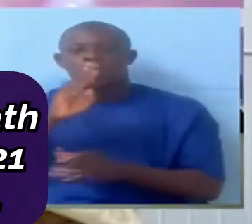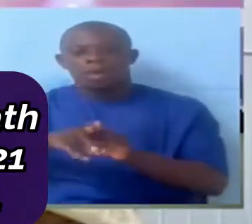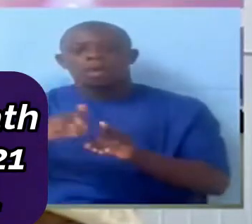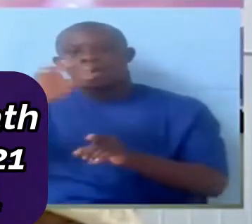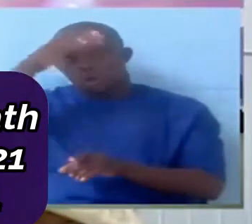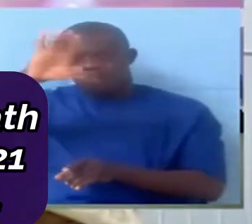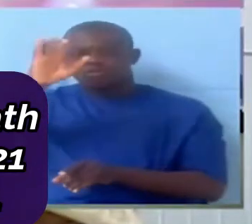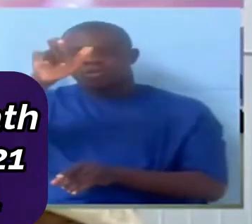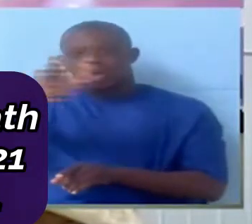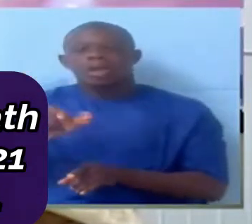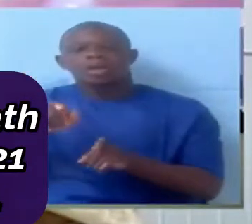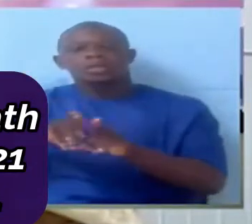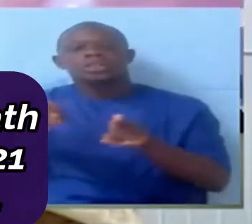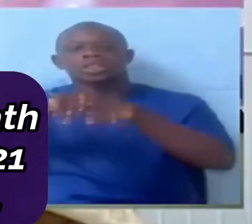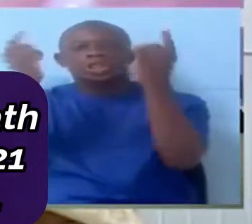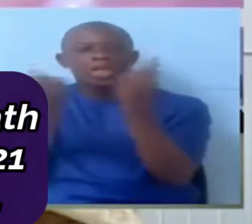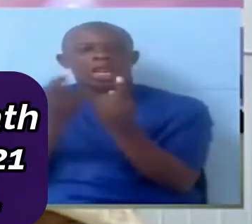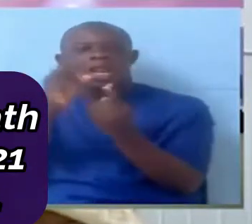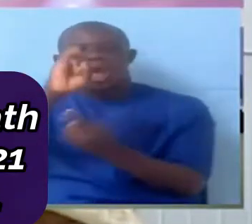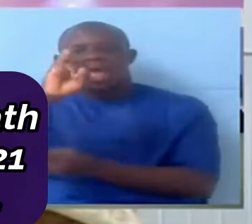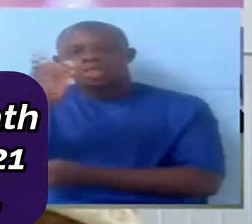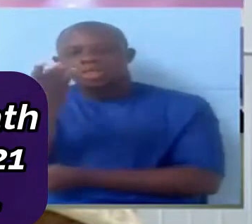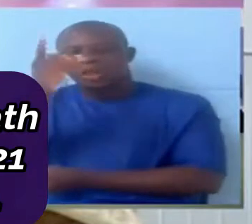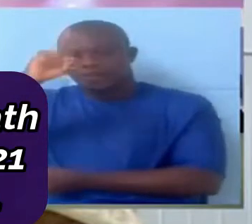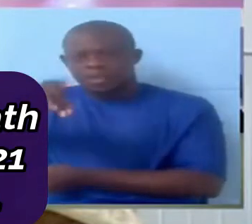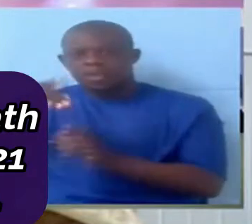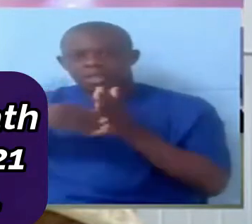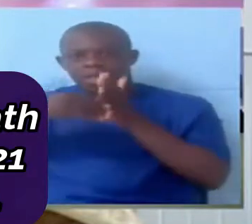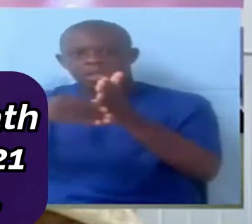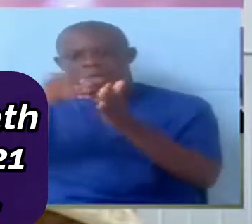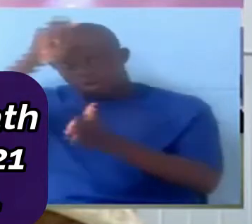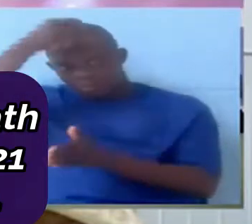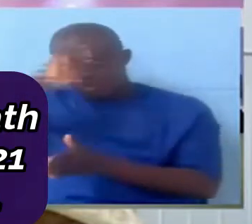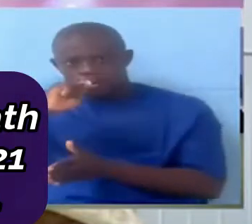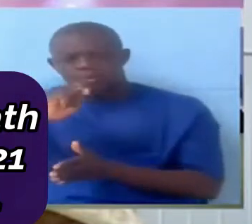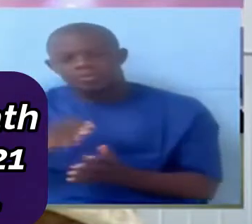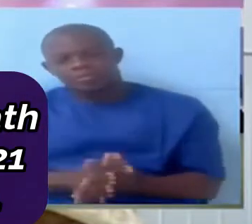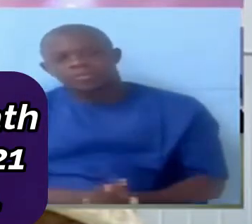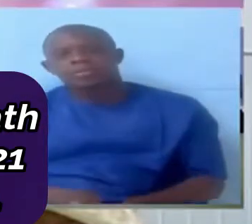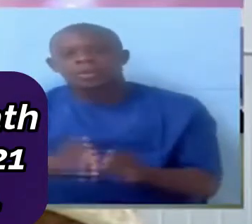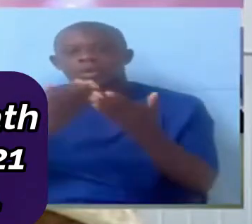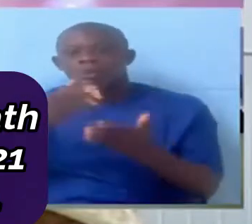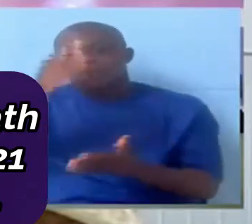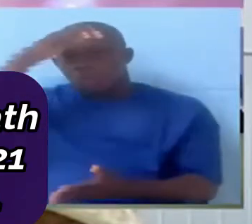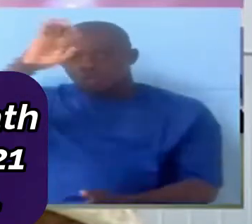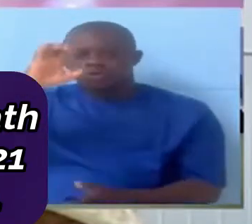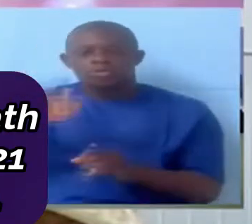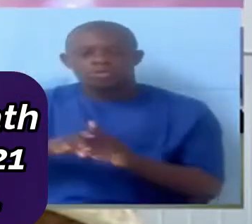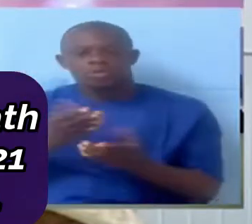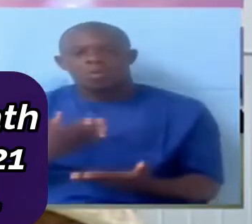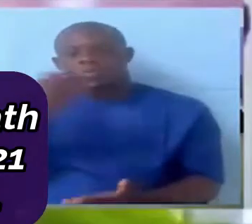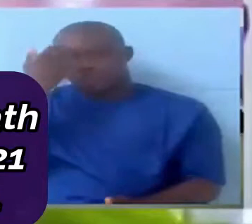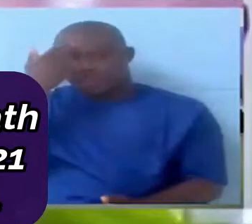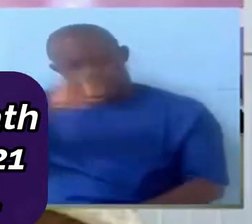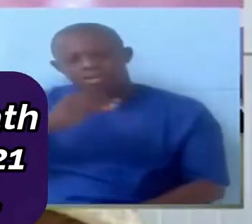flu symptoms. And you know what flu symptoms mean? They are the same symptoms as